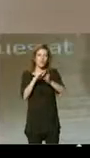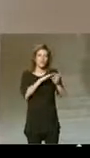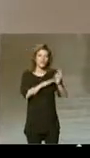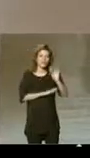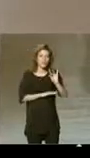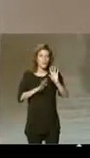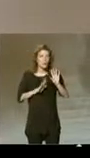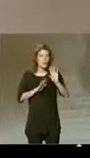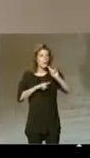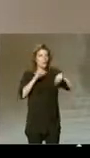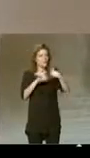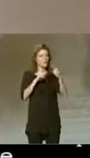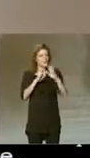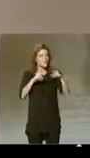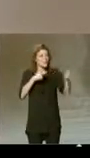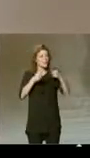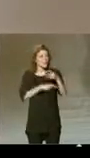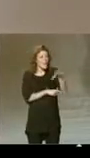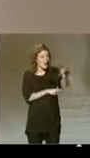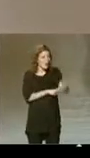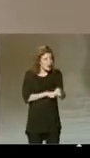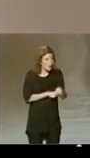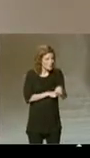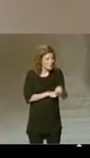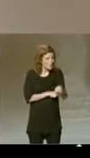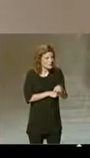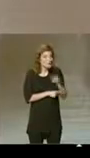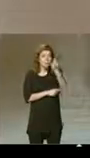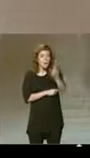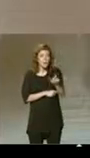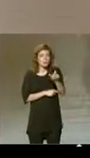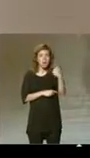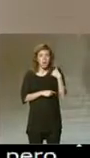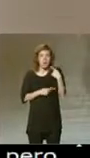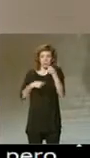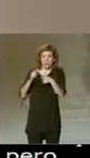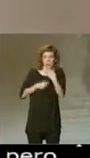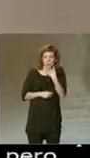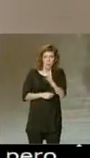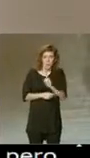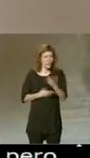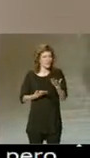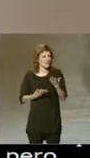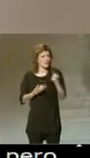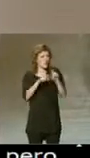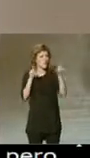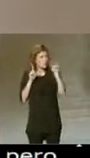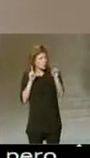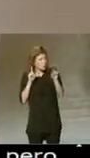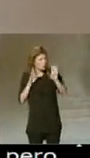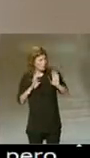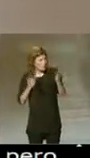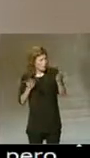too accessible and you go and buy it in the store, he who can sell it is not very familiar with it. You